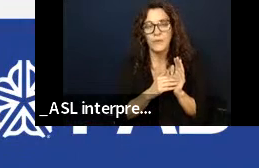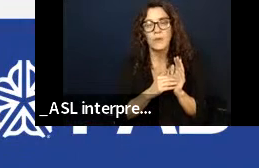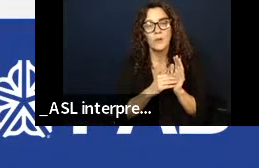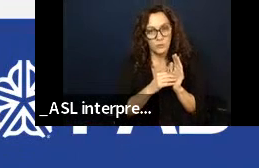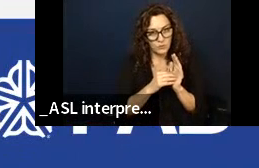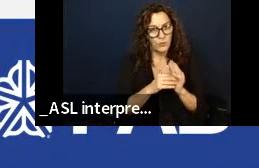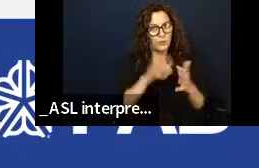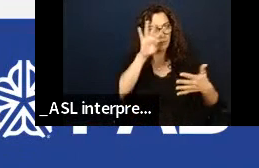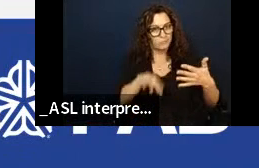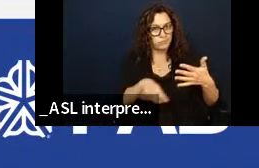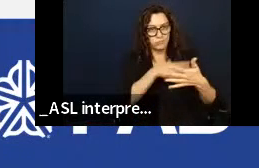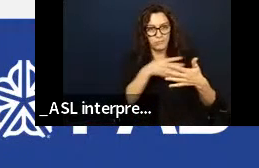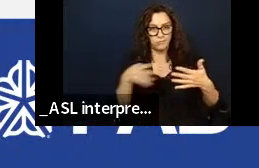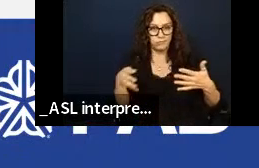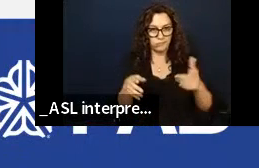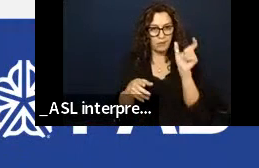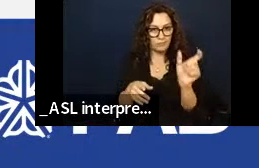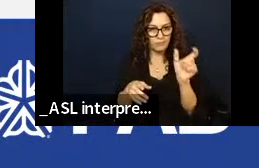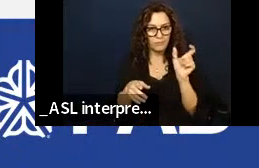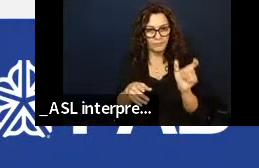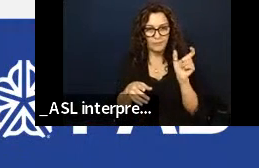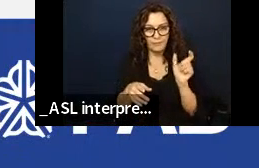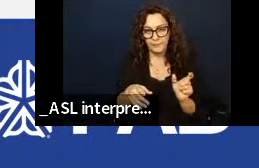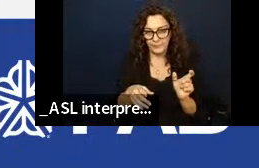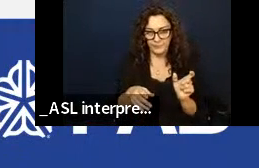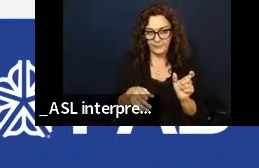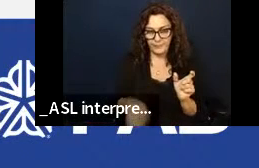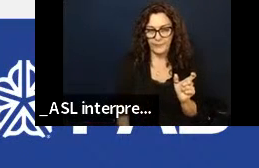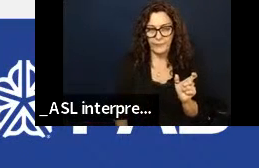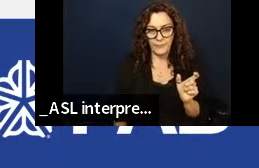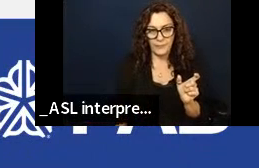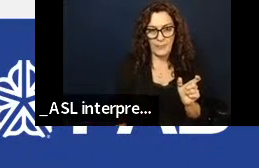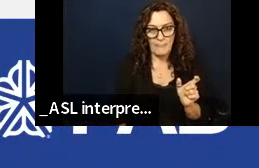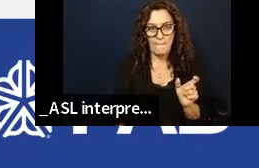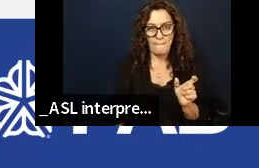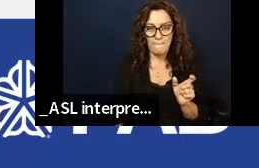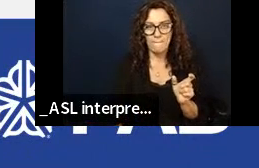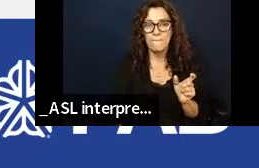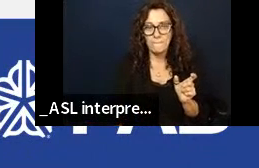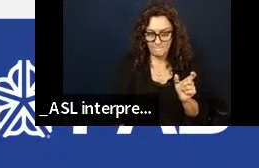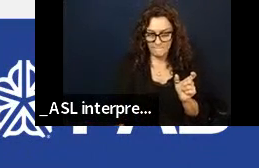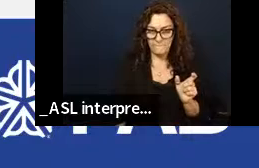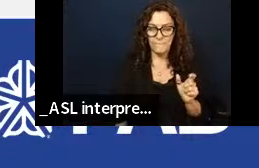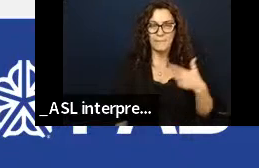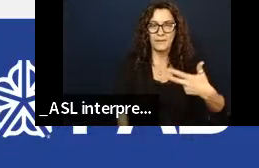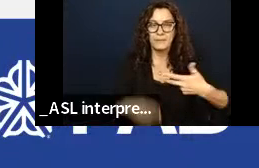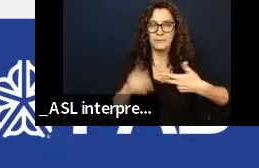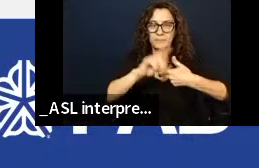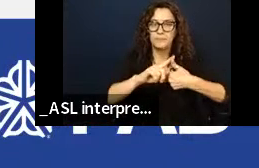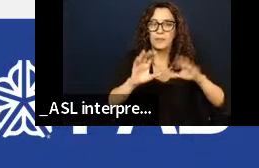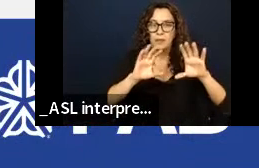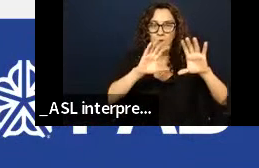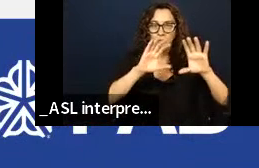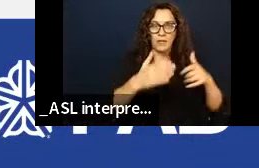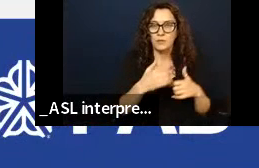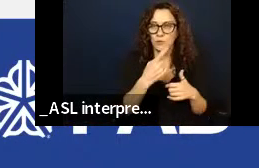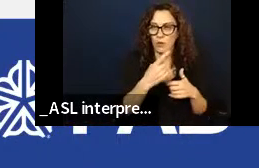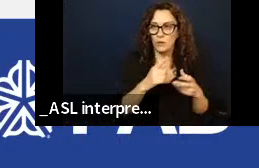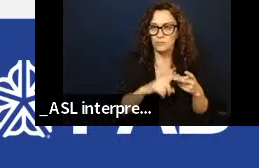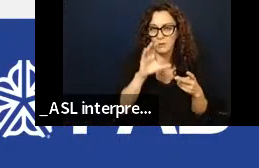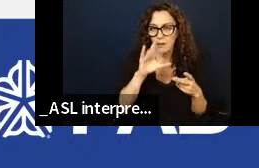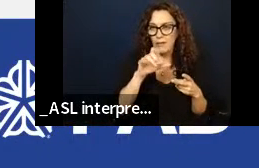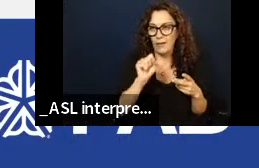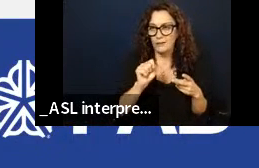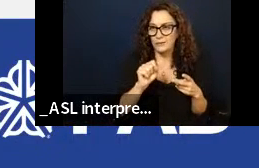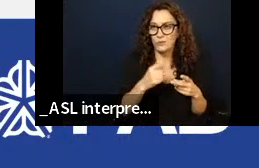the columns first, rather the rows, excuse me. In the rows, you'll notice that there are different classes, class 1, 2, and 3,